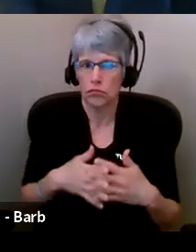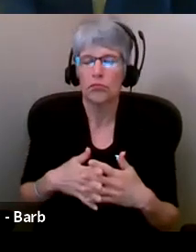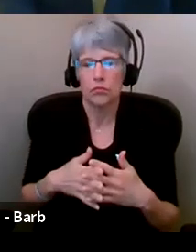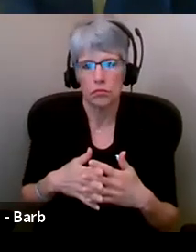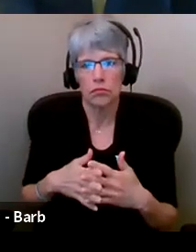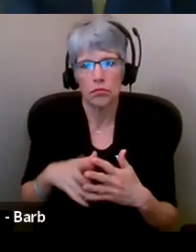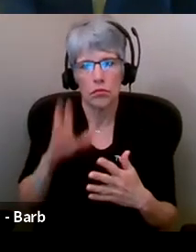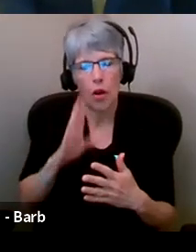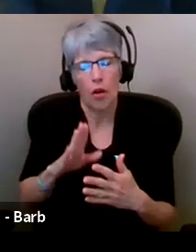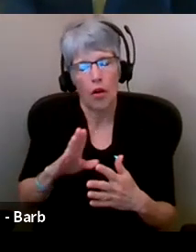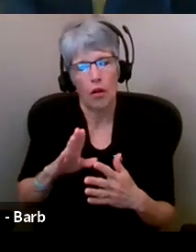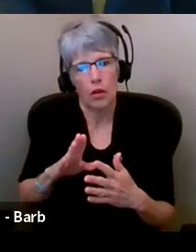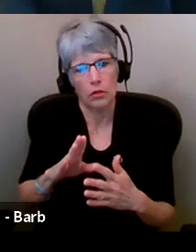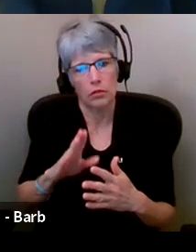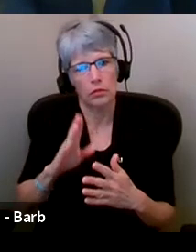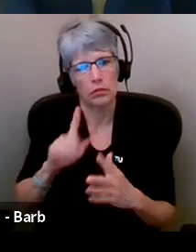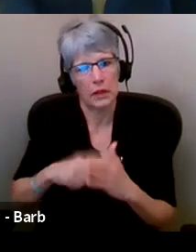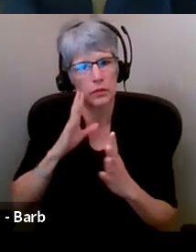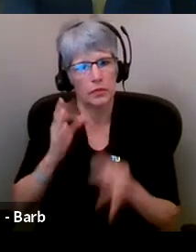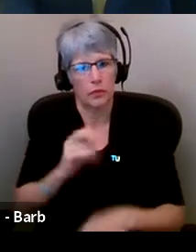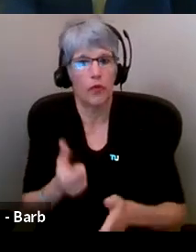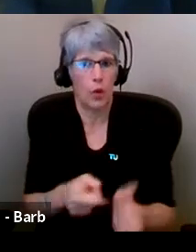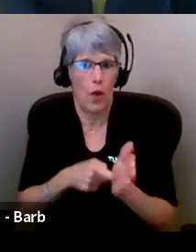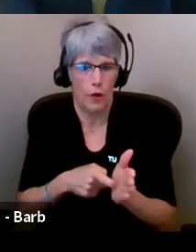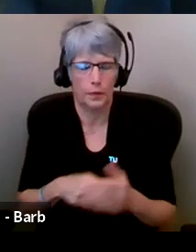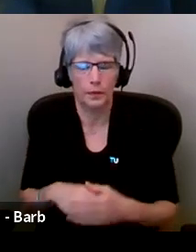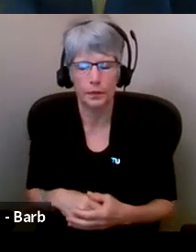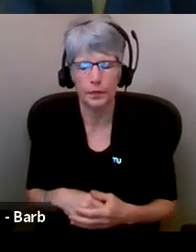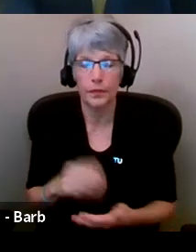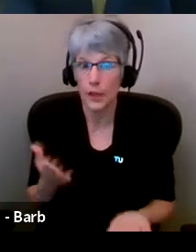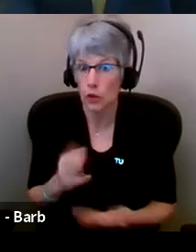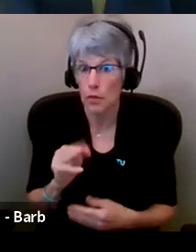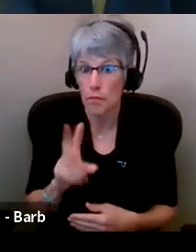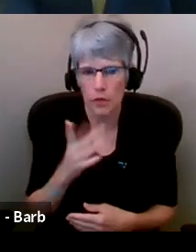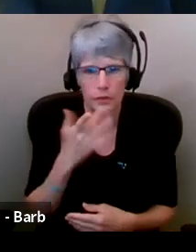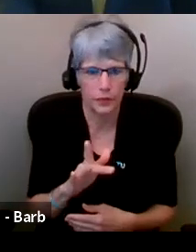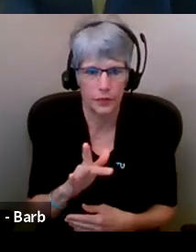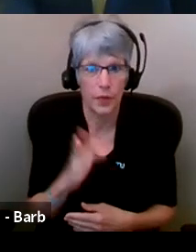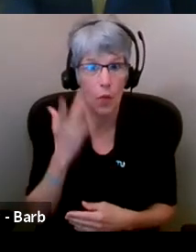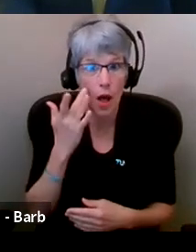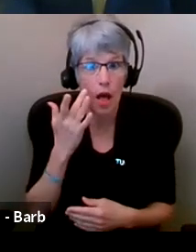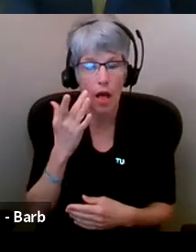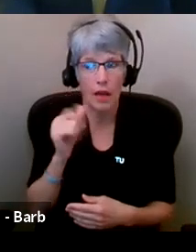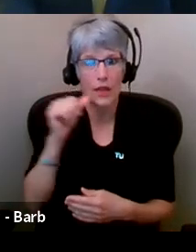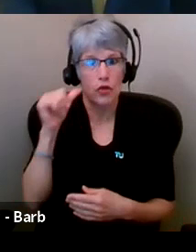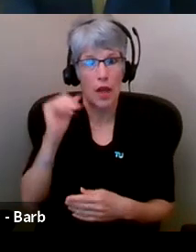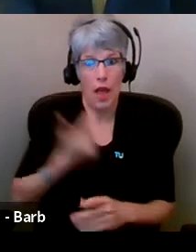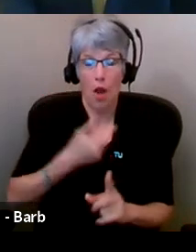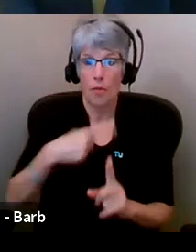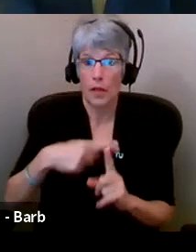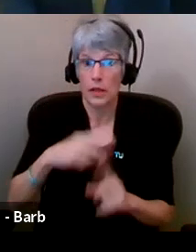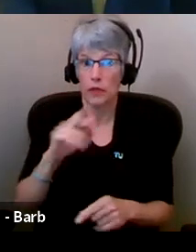able to require. We're very fortunate Maryland and the fact that as of yesterday, our positivity rate